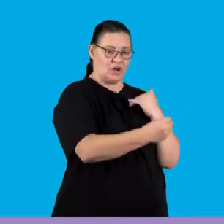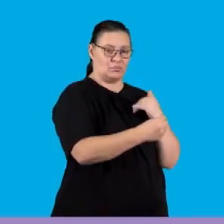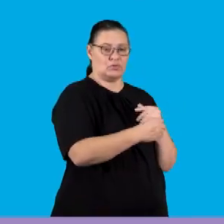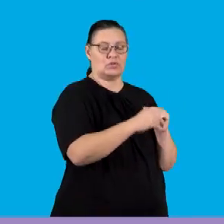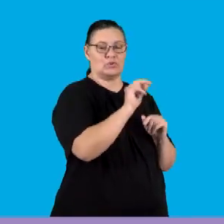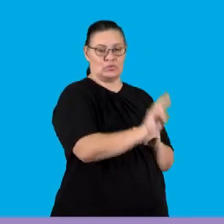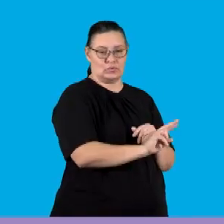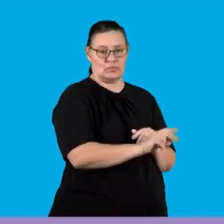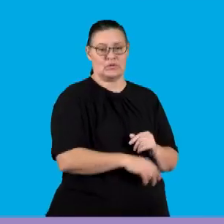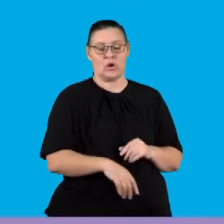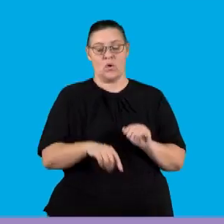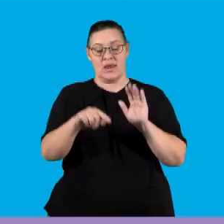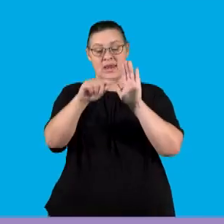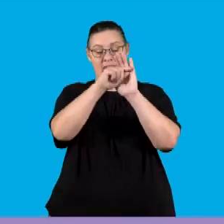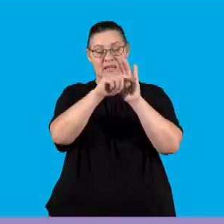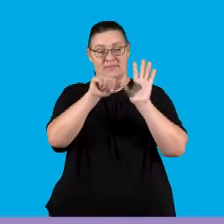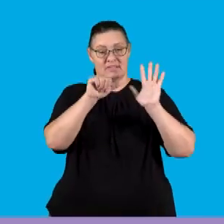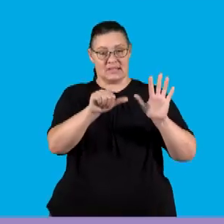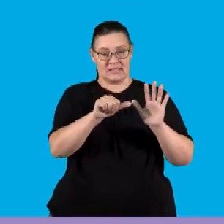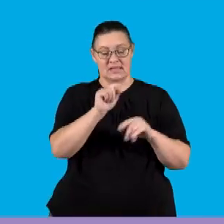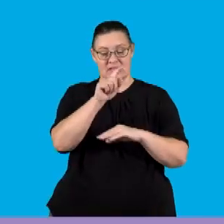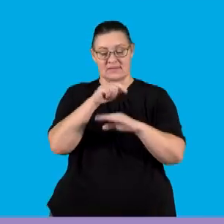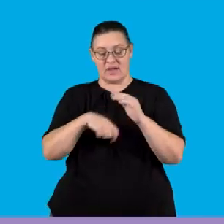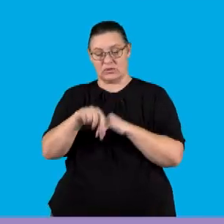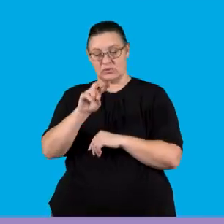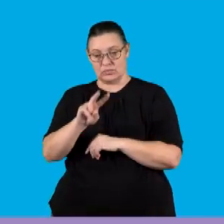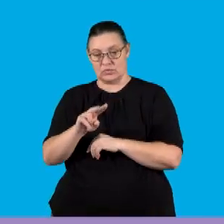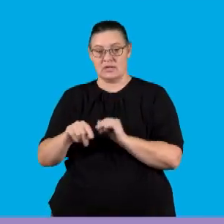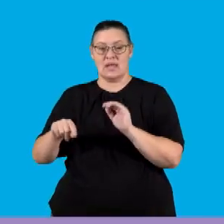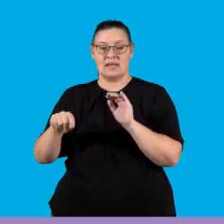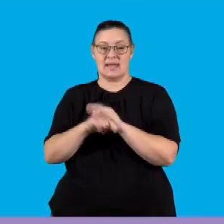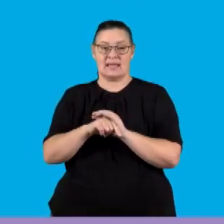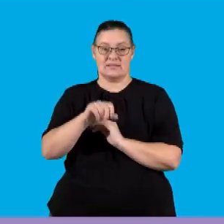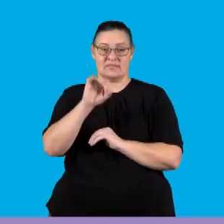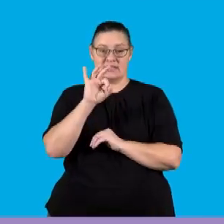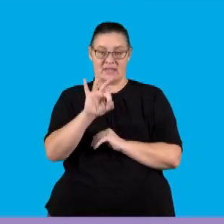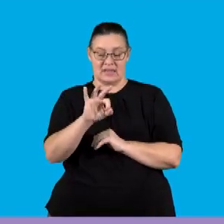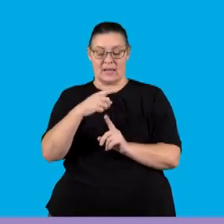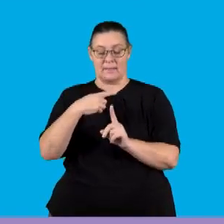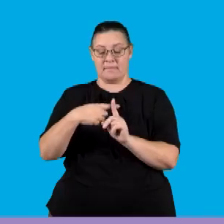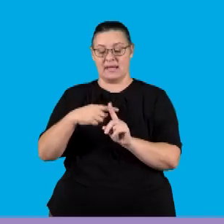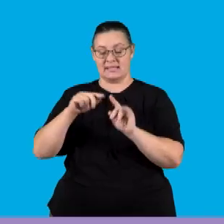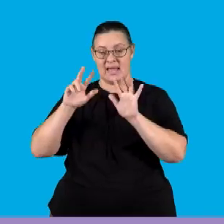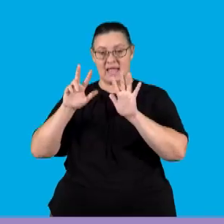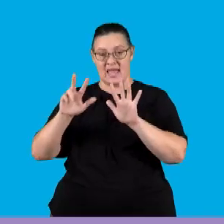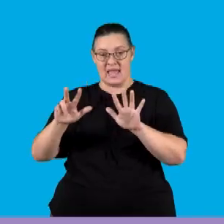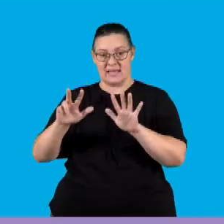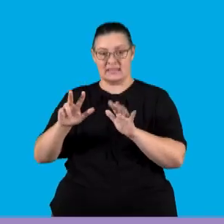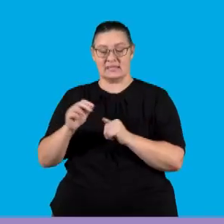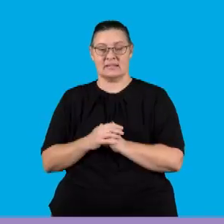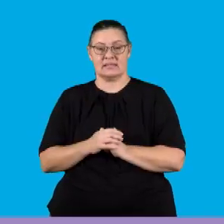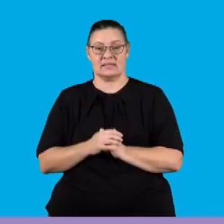about -6? Well, -6 divided by 2 is a -3. So -6 divided by